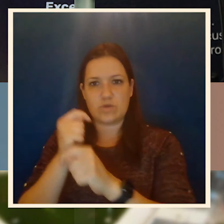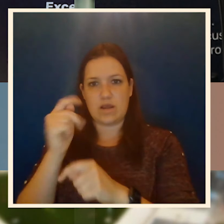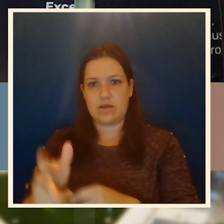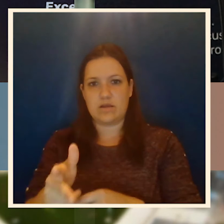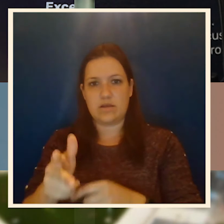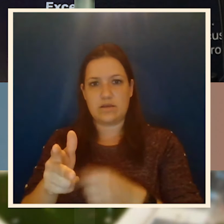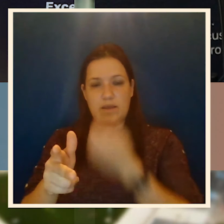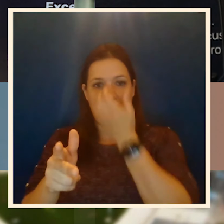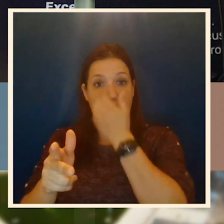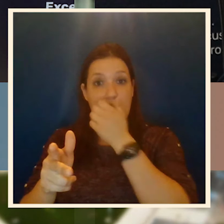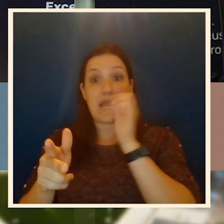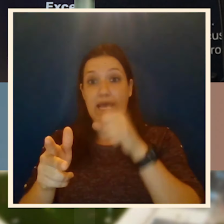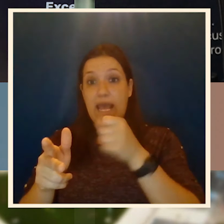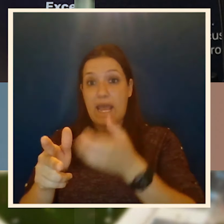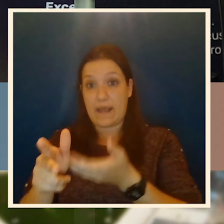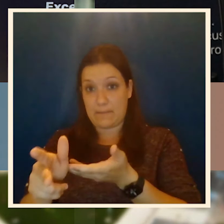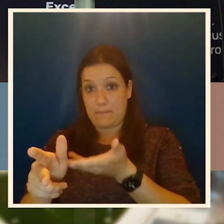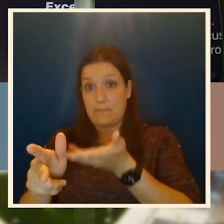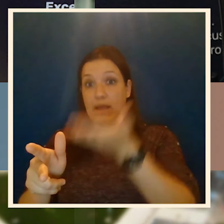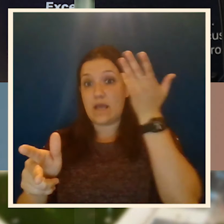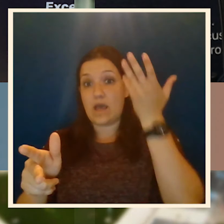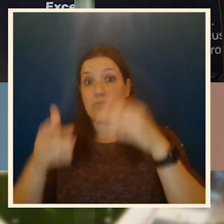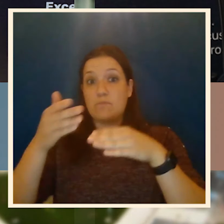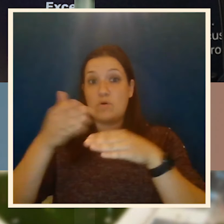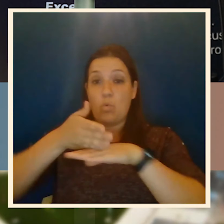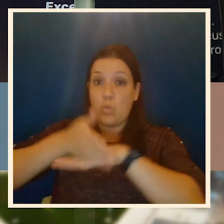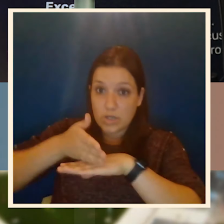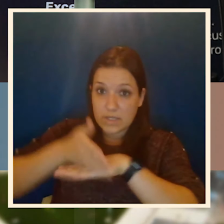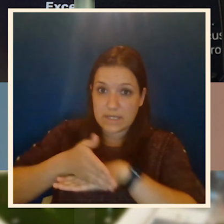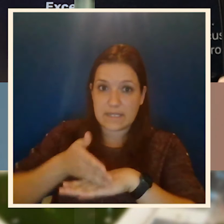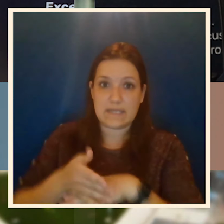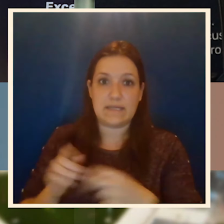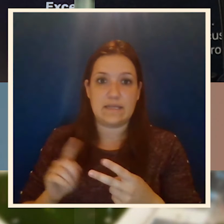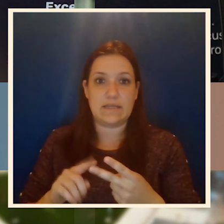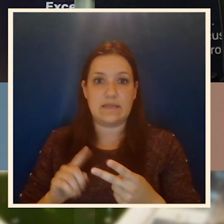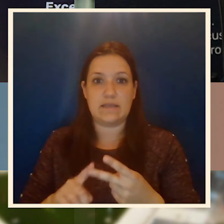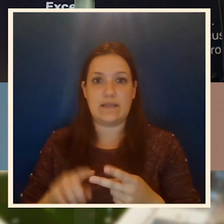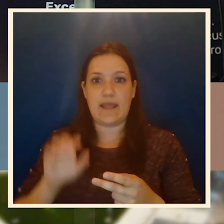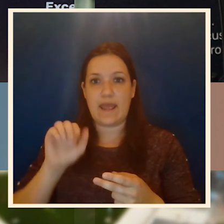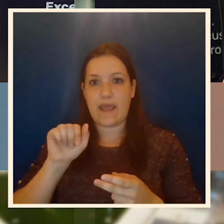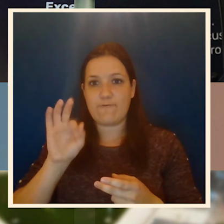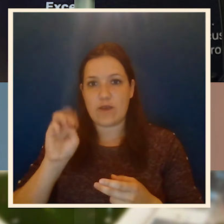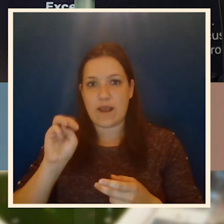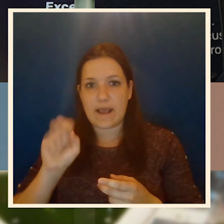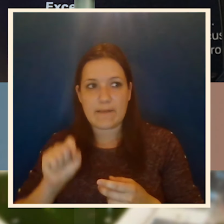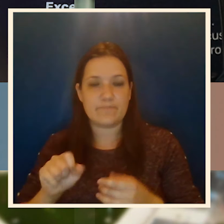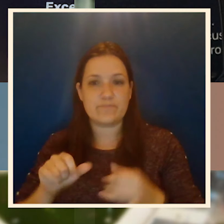it literally can pick up wood and, you know, A-frames and tools, and that